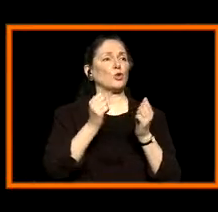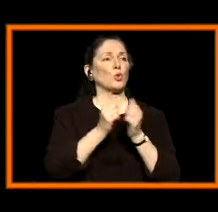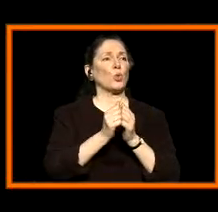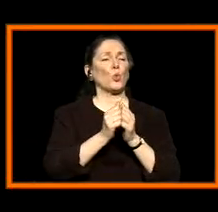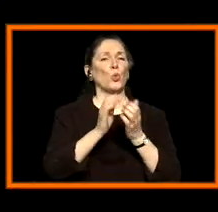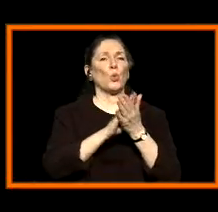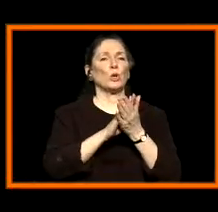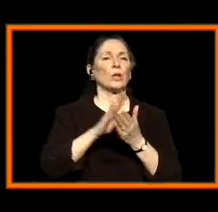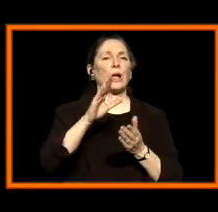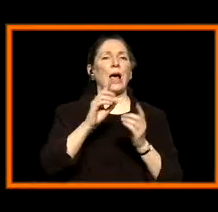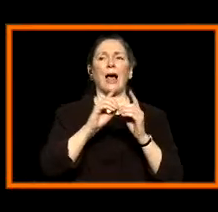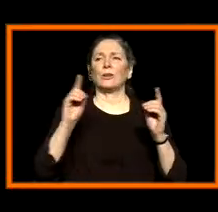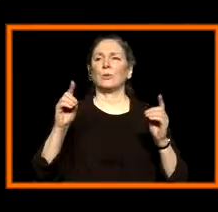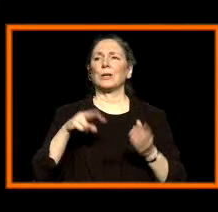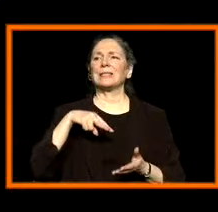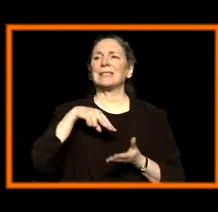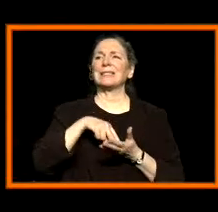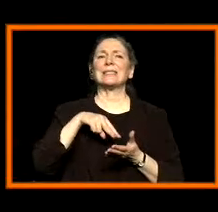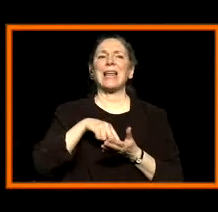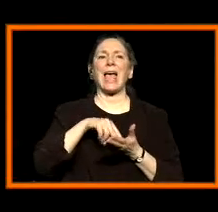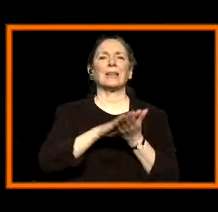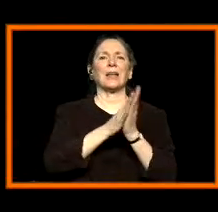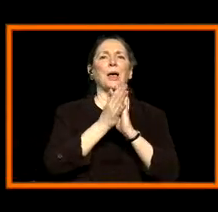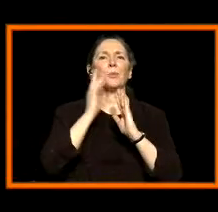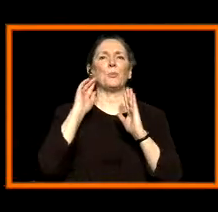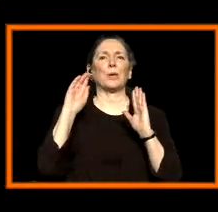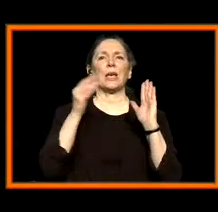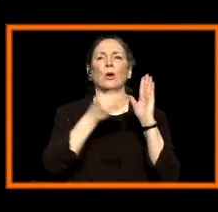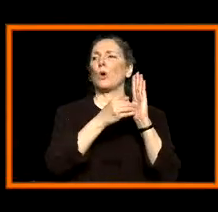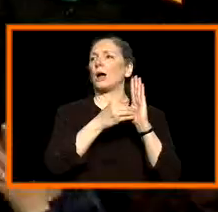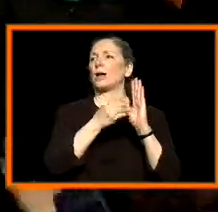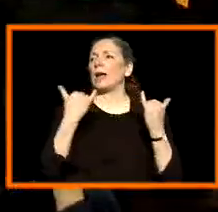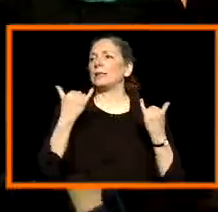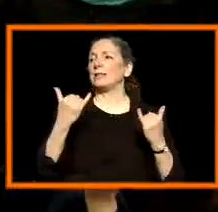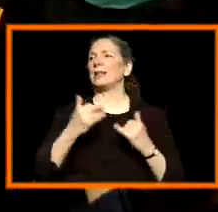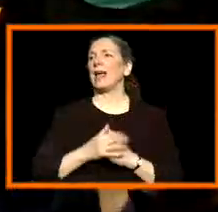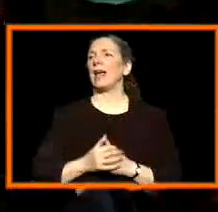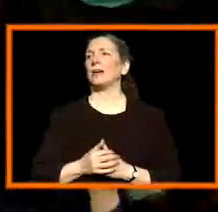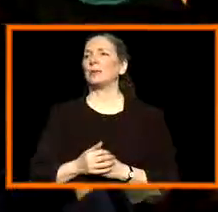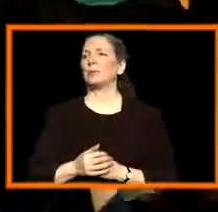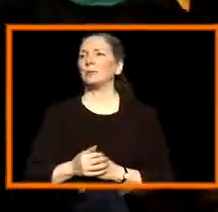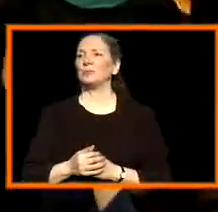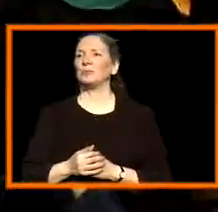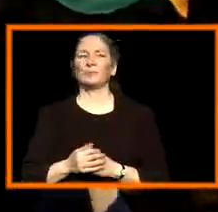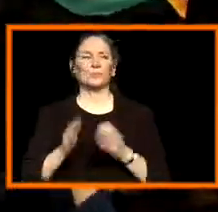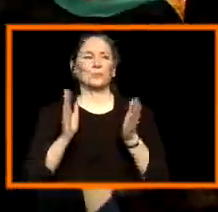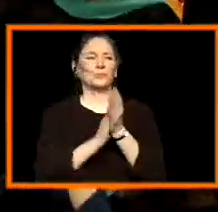a college degree, stand and be applauded today.